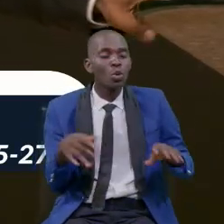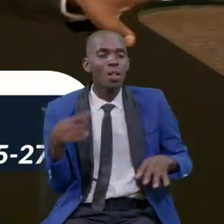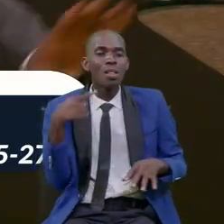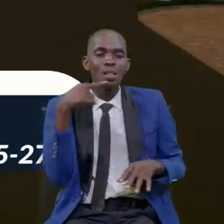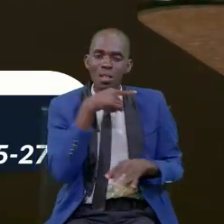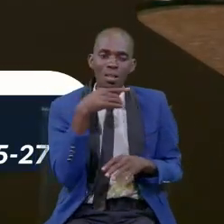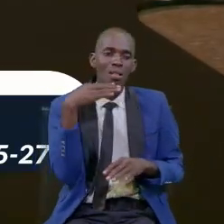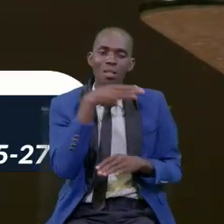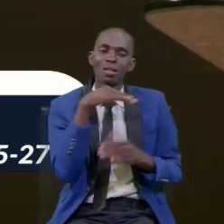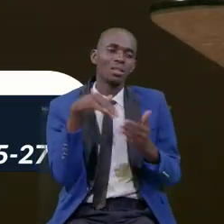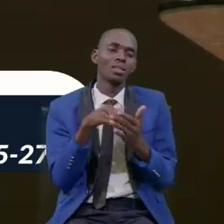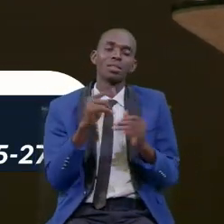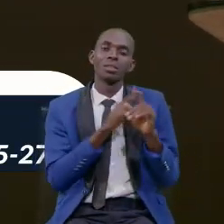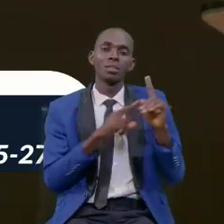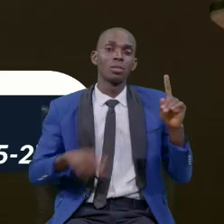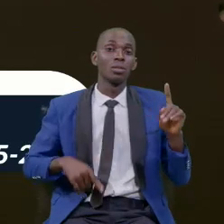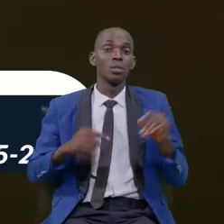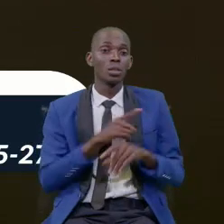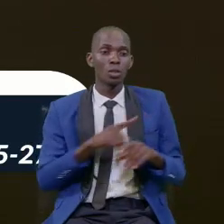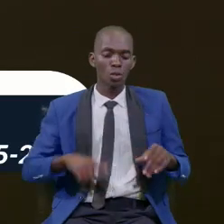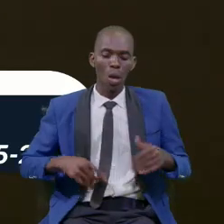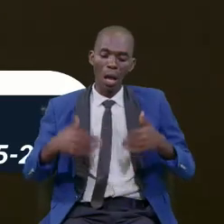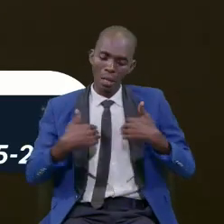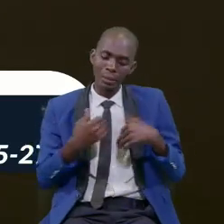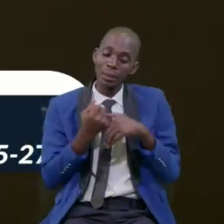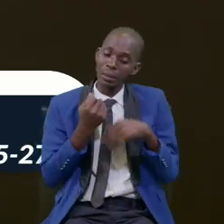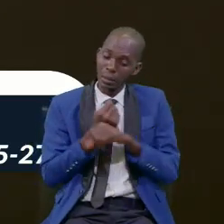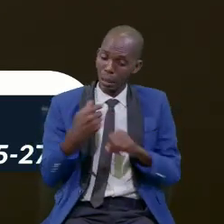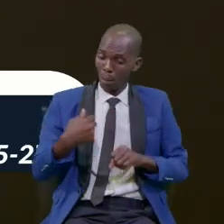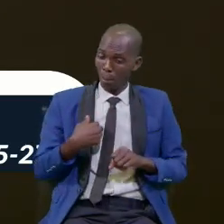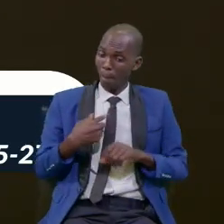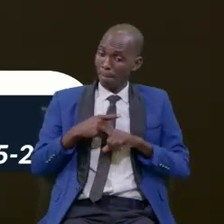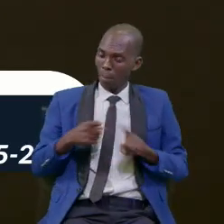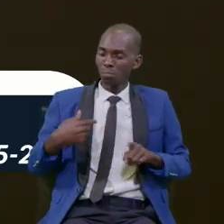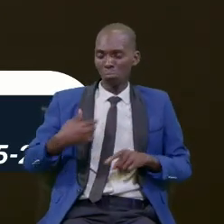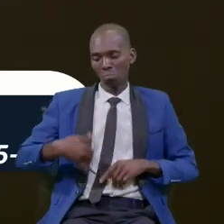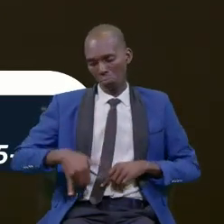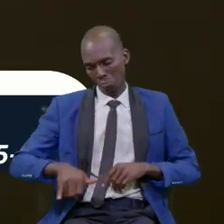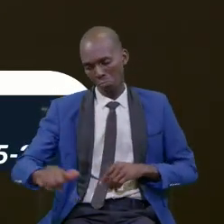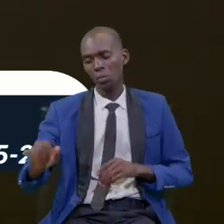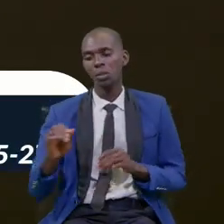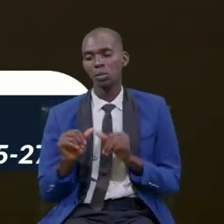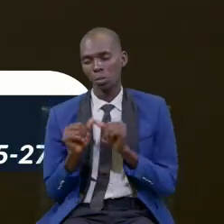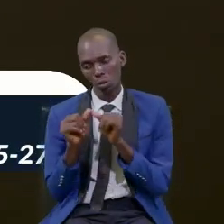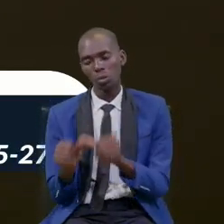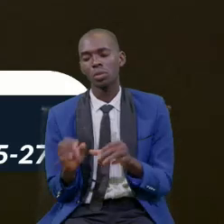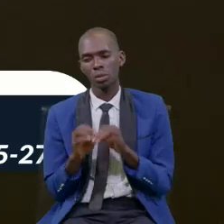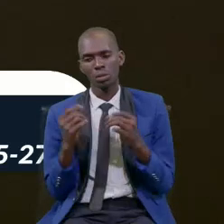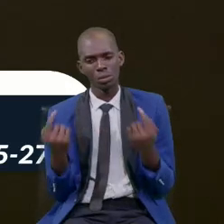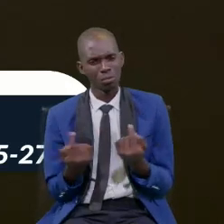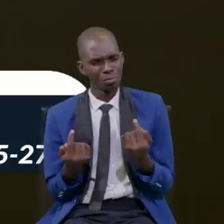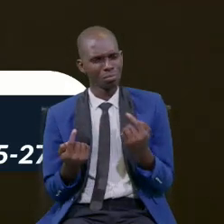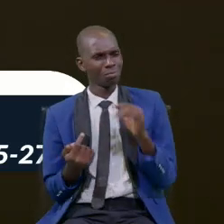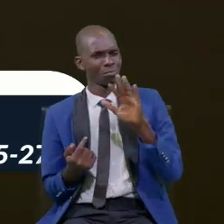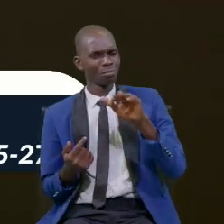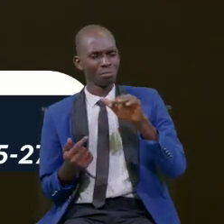Lord. The Lord has saved me, but as you continue in that sin, I said he saved